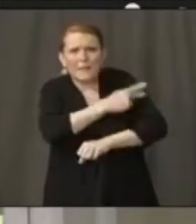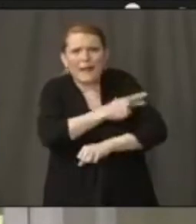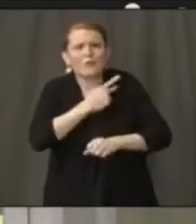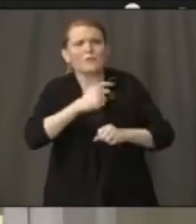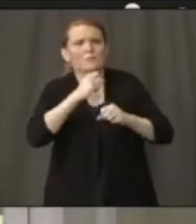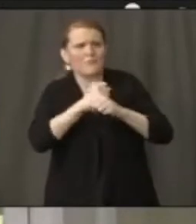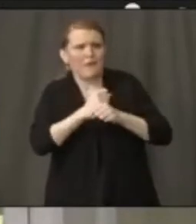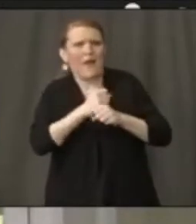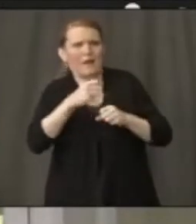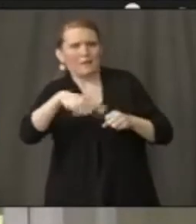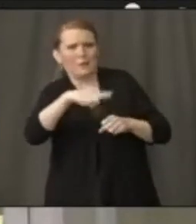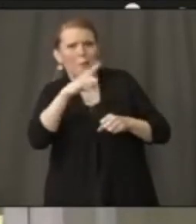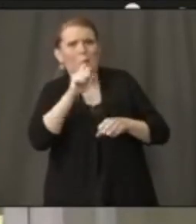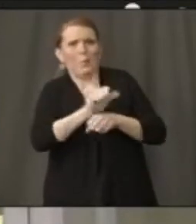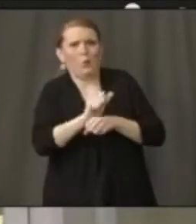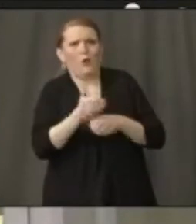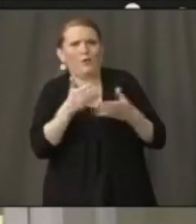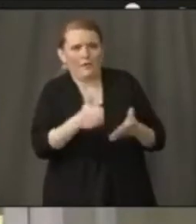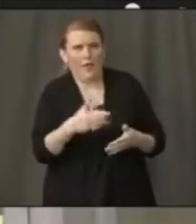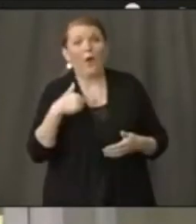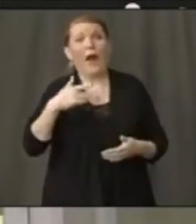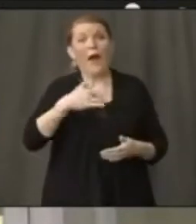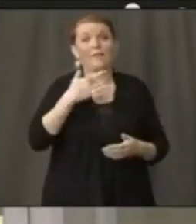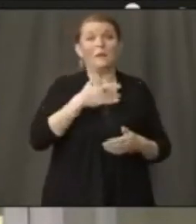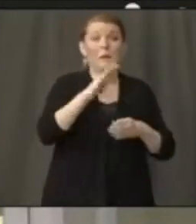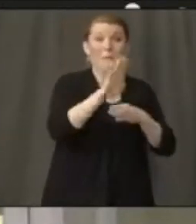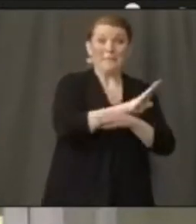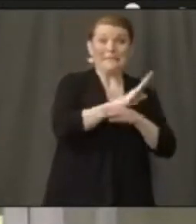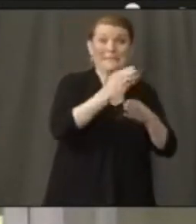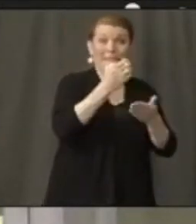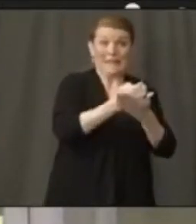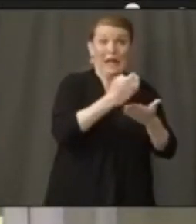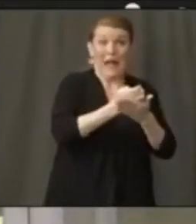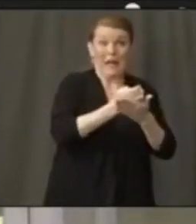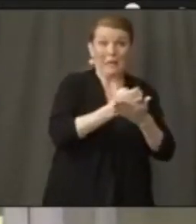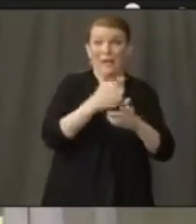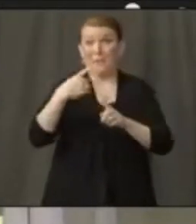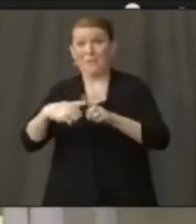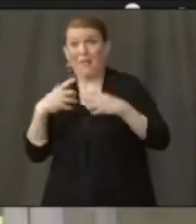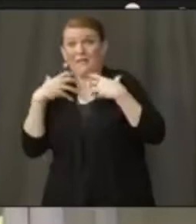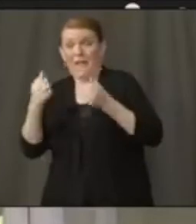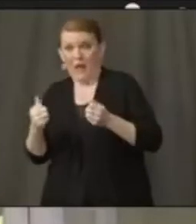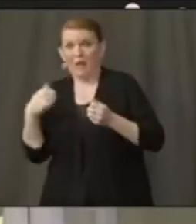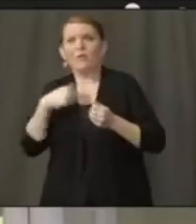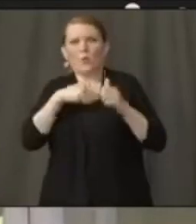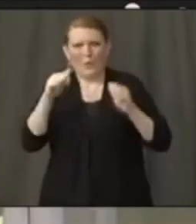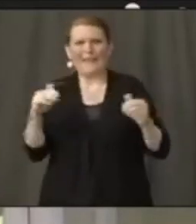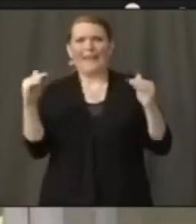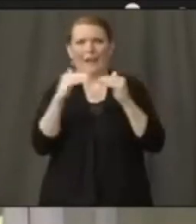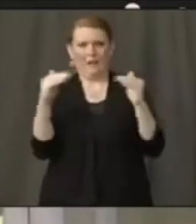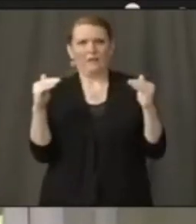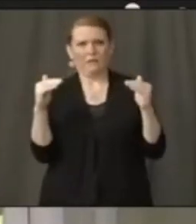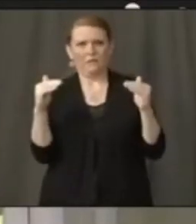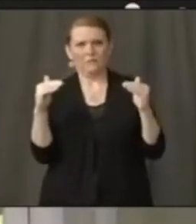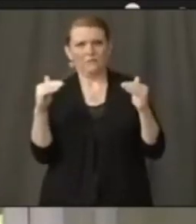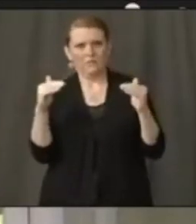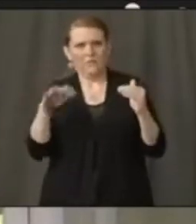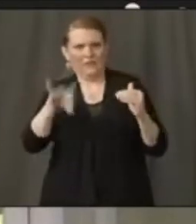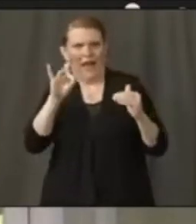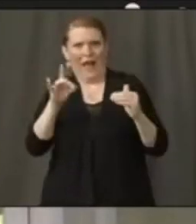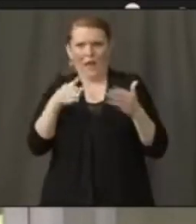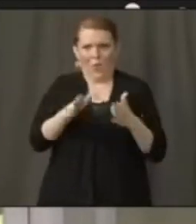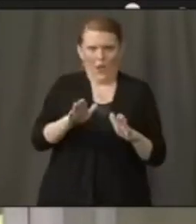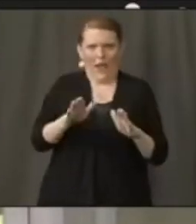way that is safe. Opening a restaurant or any business now is not the way, the same as it used to be. We need